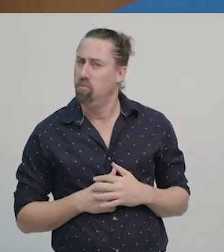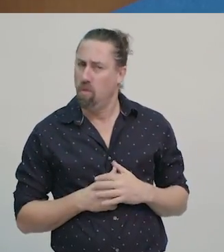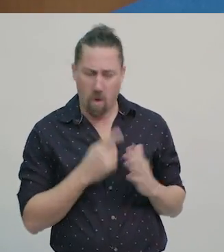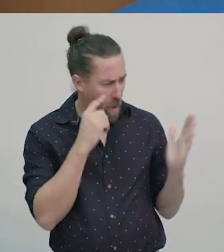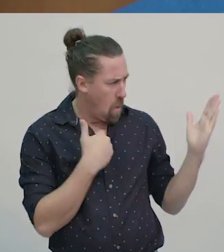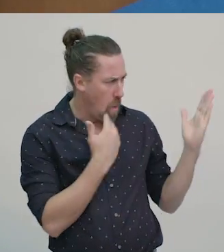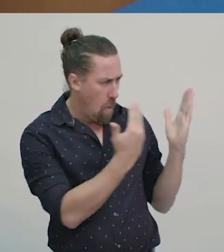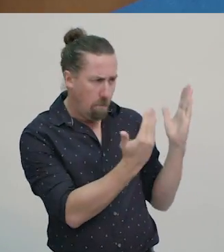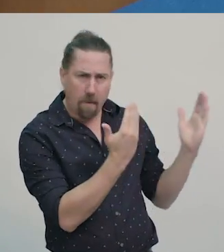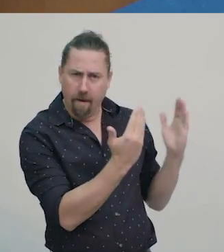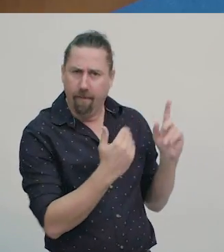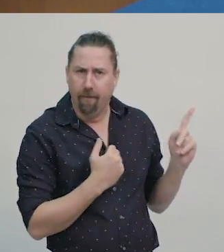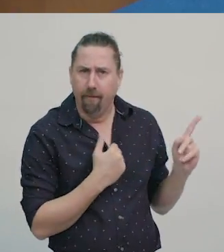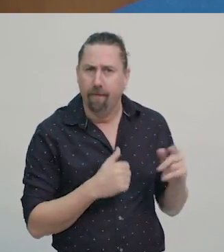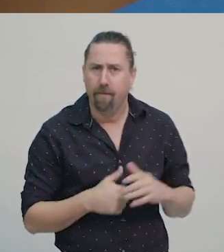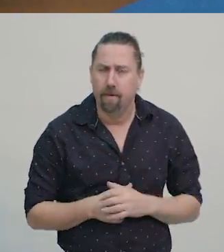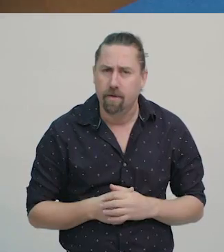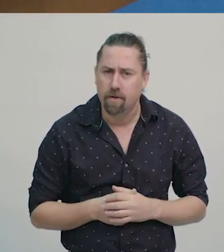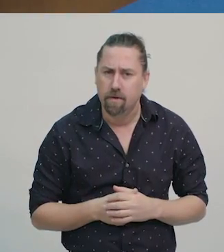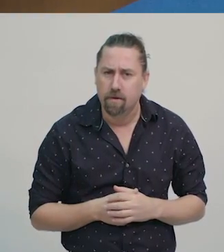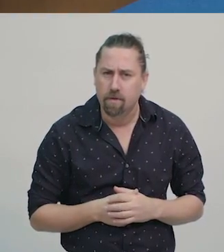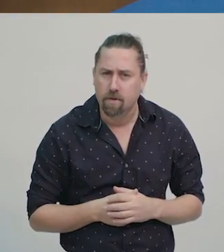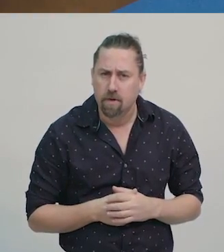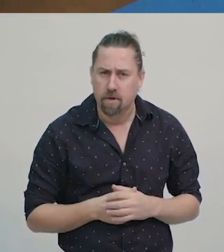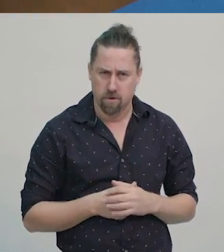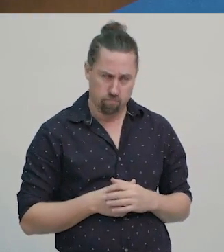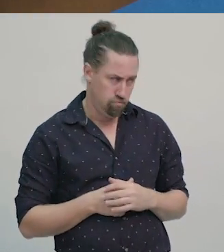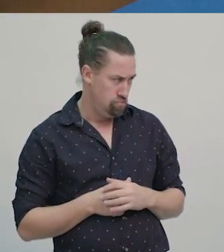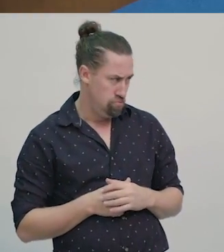longer, taller, or heavier.